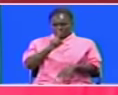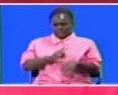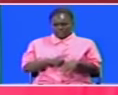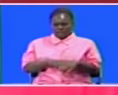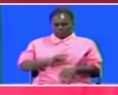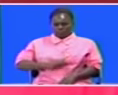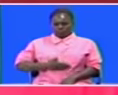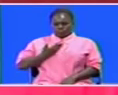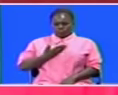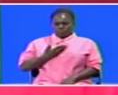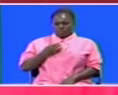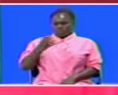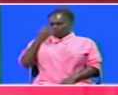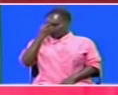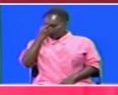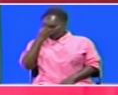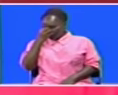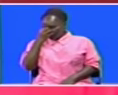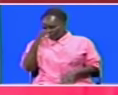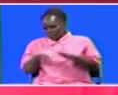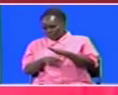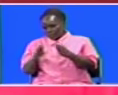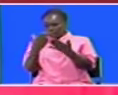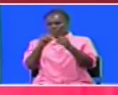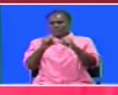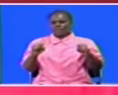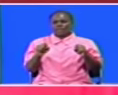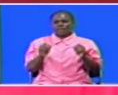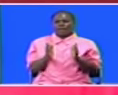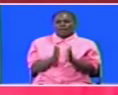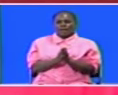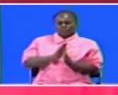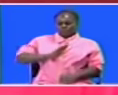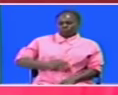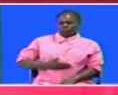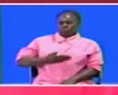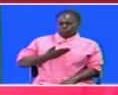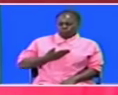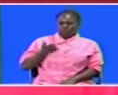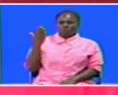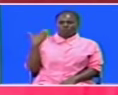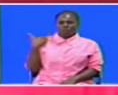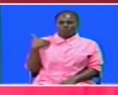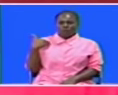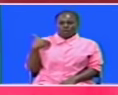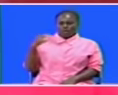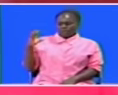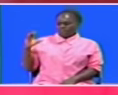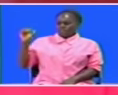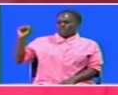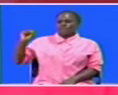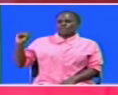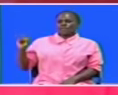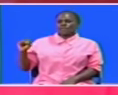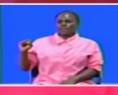spat between the deputy president and a disgraced former cabinet